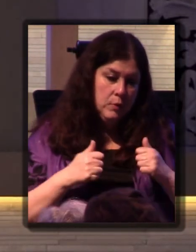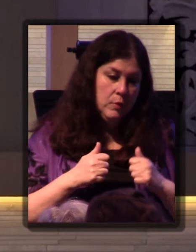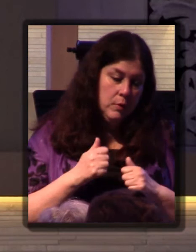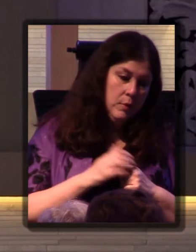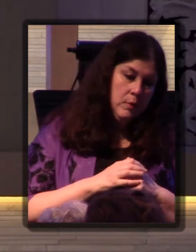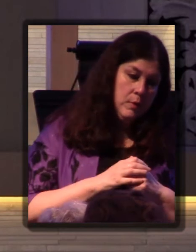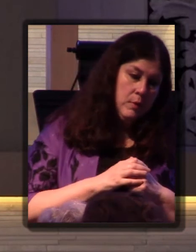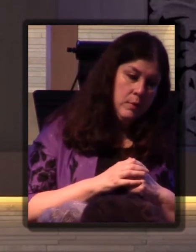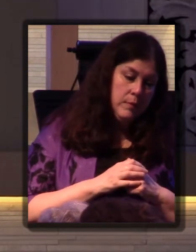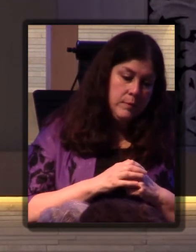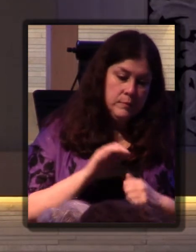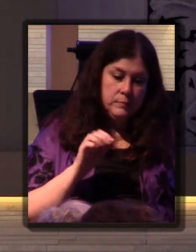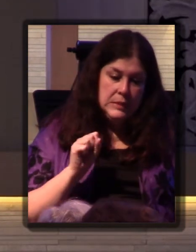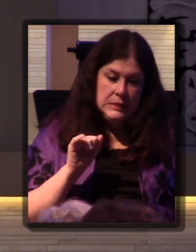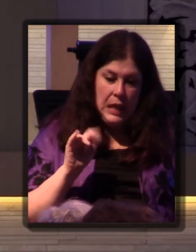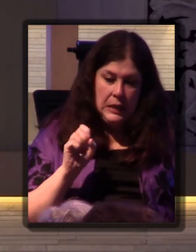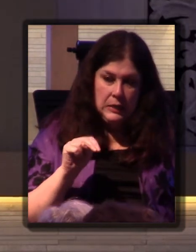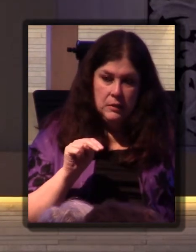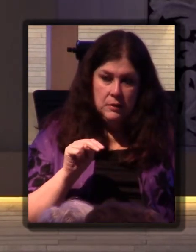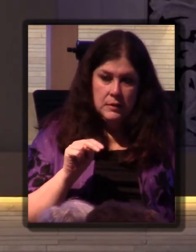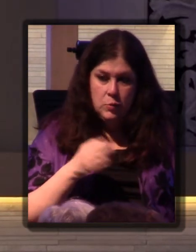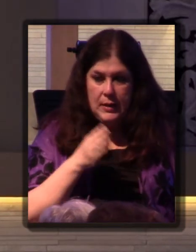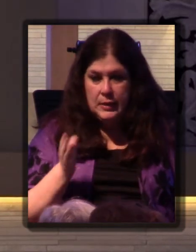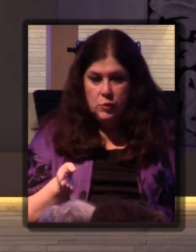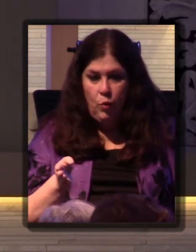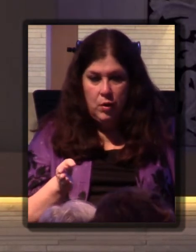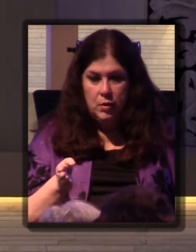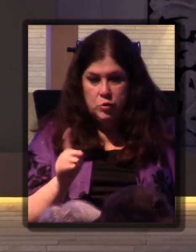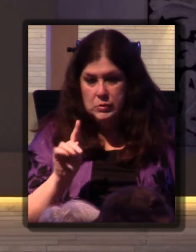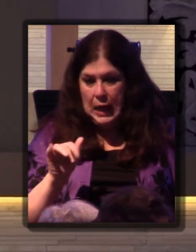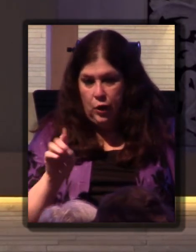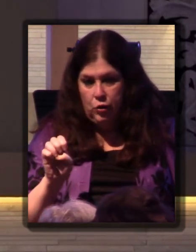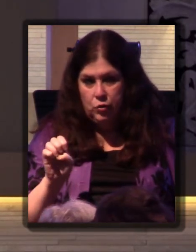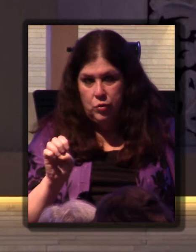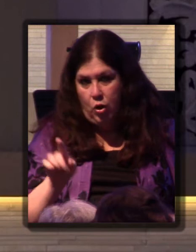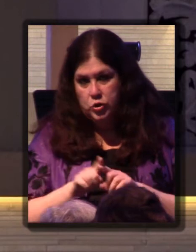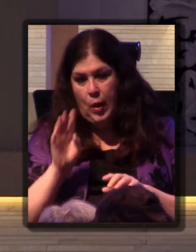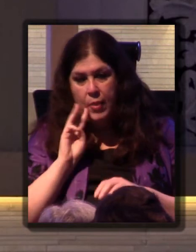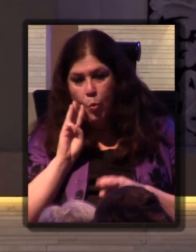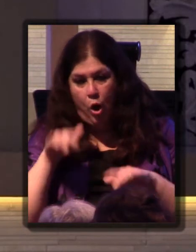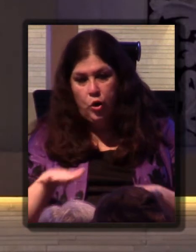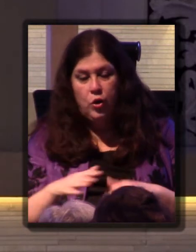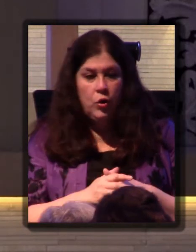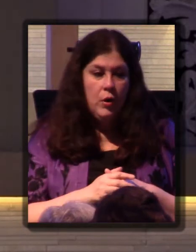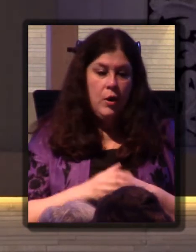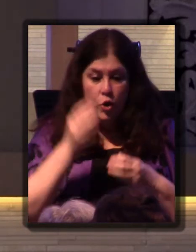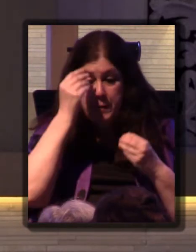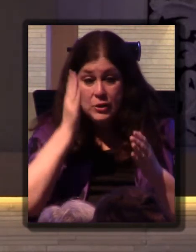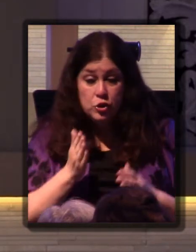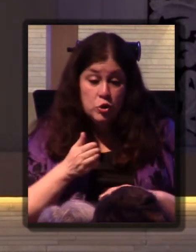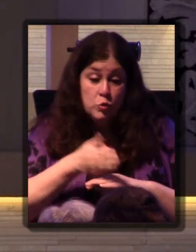coastland, you merchants of Sidon. And so Sidon is right next door to Tyre, also on the water.